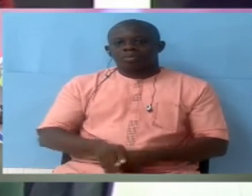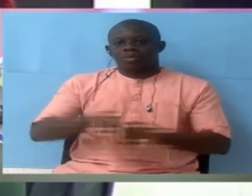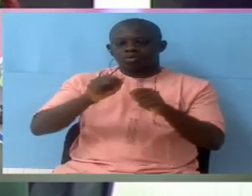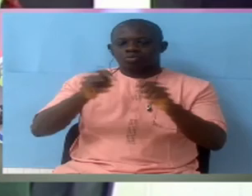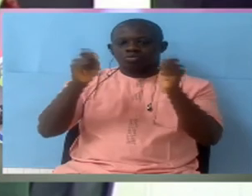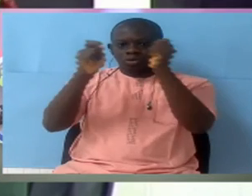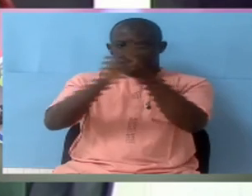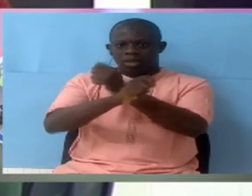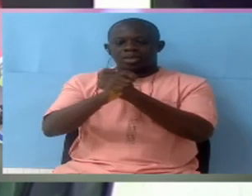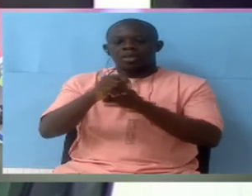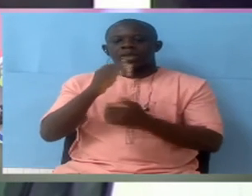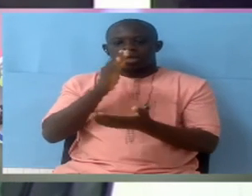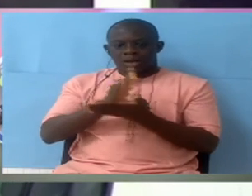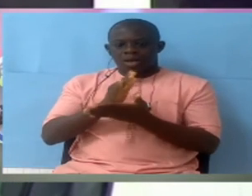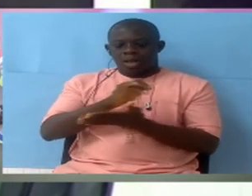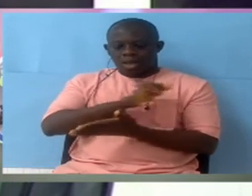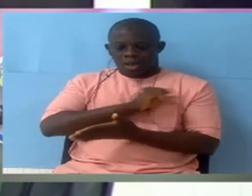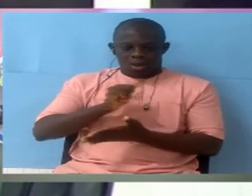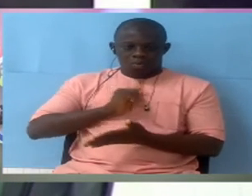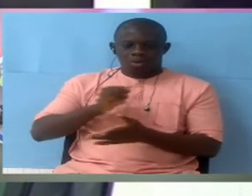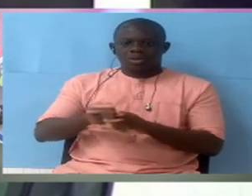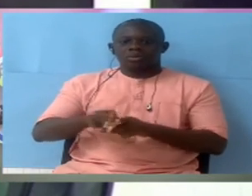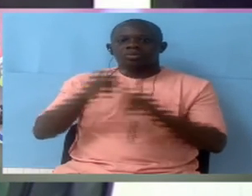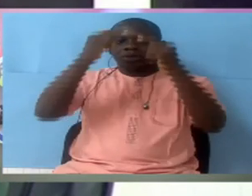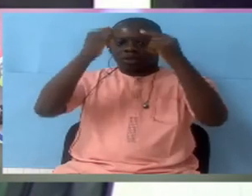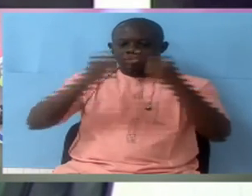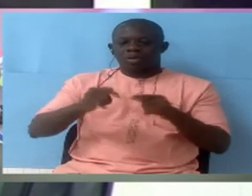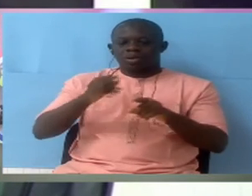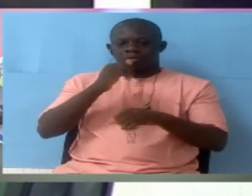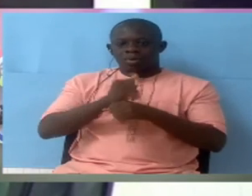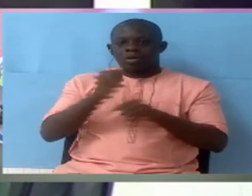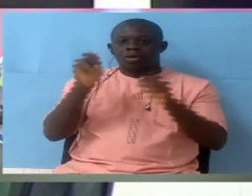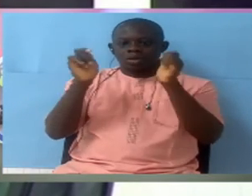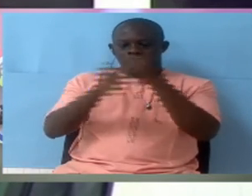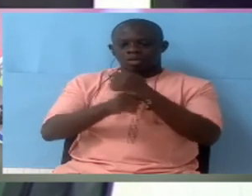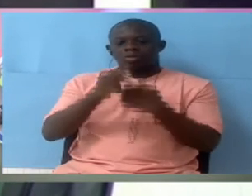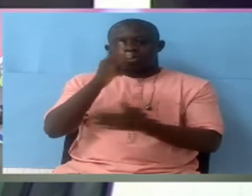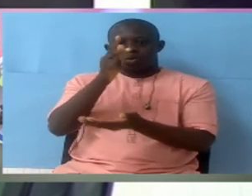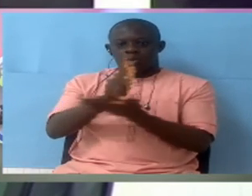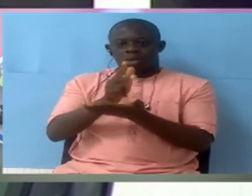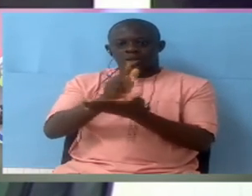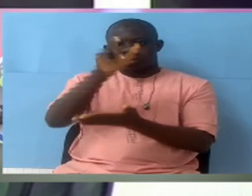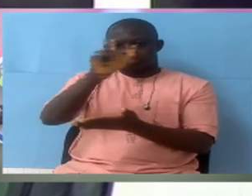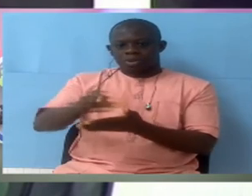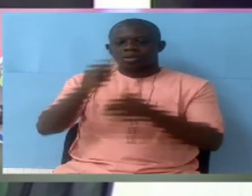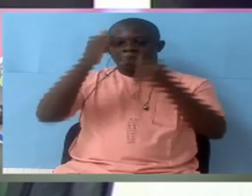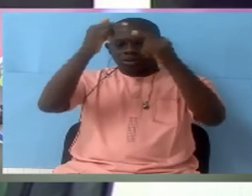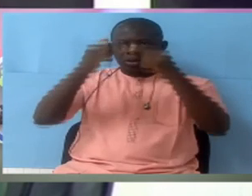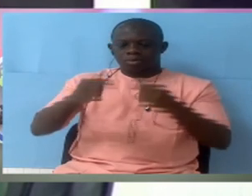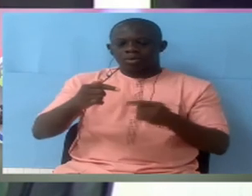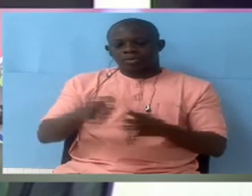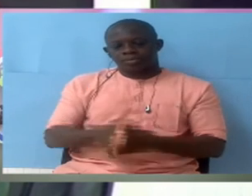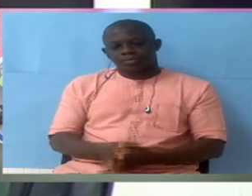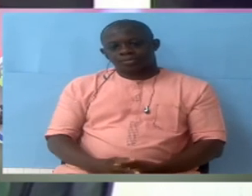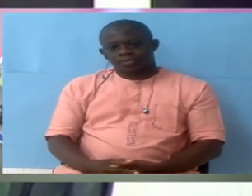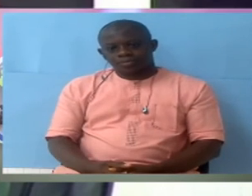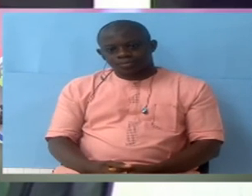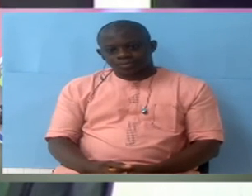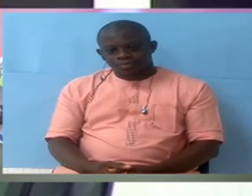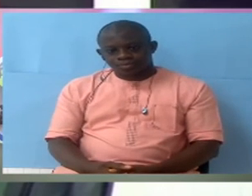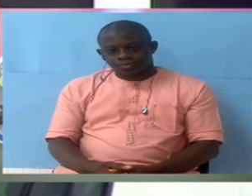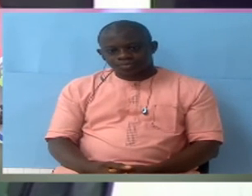statement to witness statement. Kay pour ñu wéci li nga xamné moy suñ cadeau yi nga xamné dañu don laaj légui ñun ñoy sérré